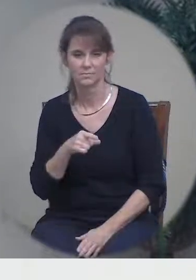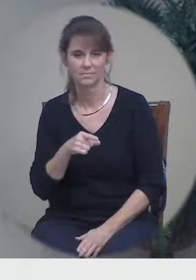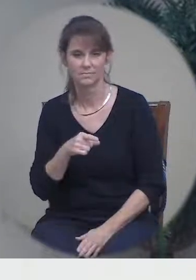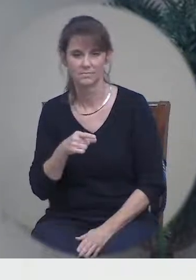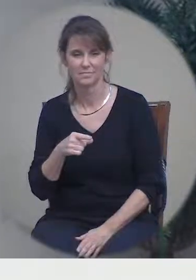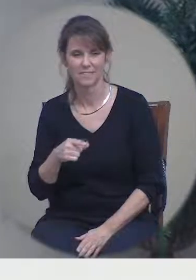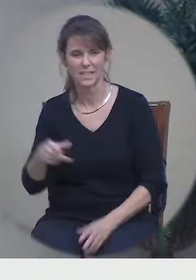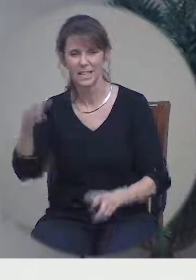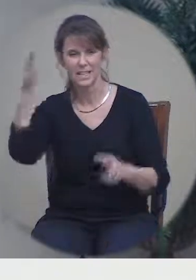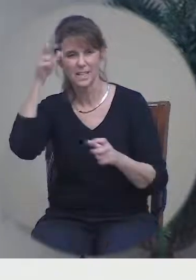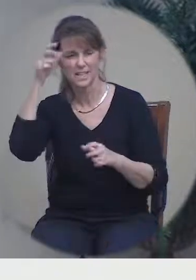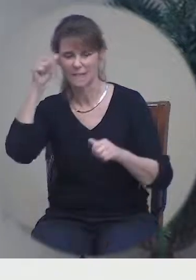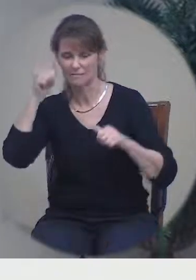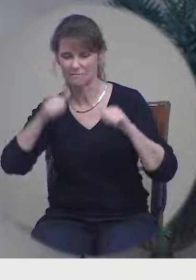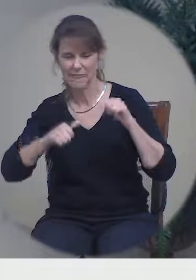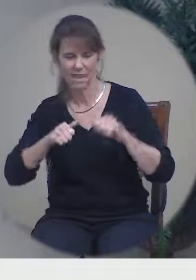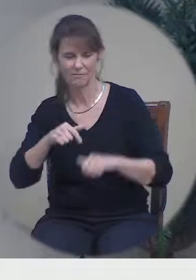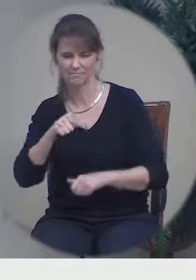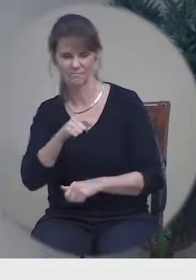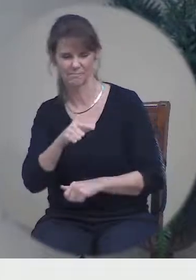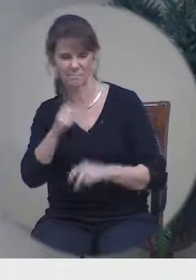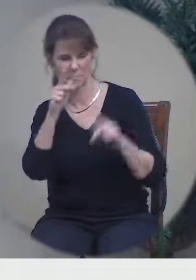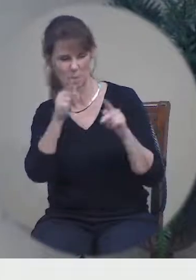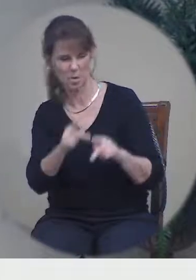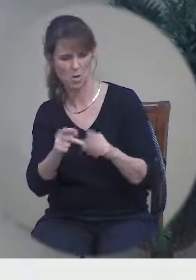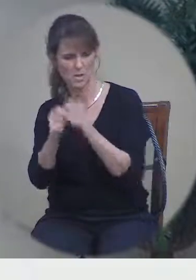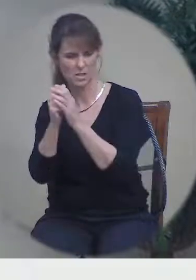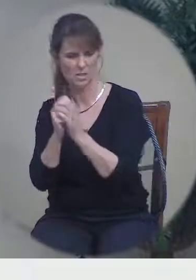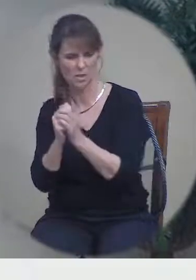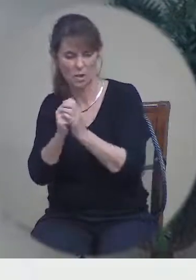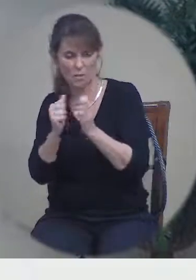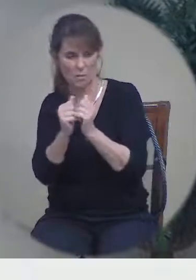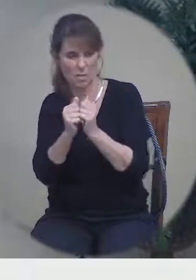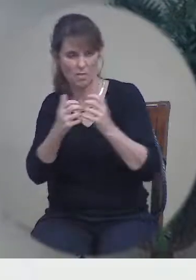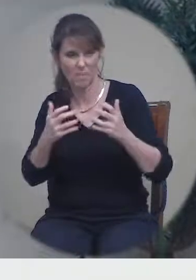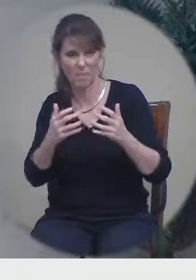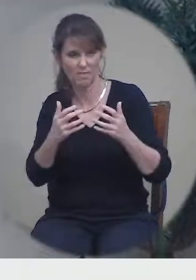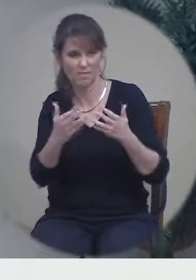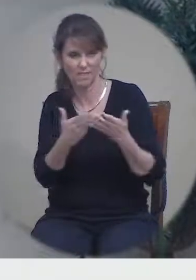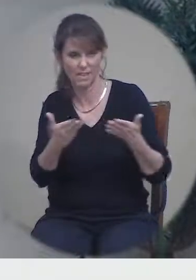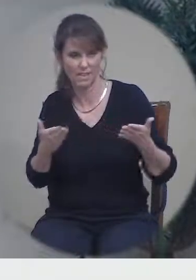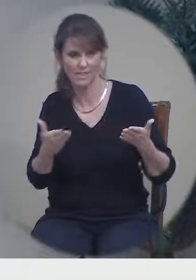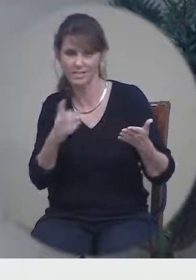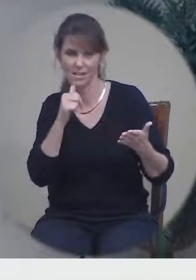bribed. And he would turn and act like Satan. What about Job's wife?